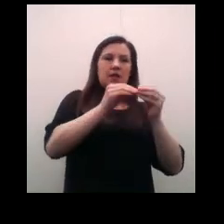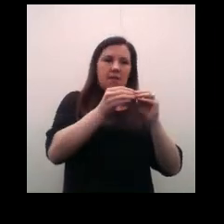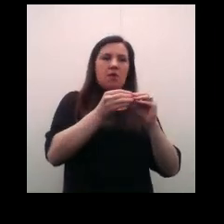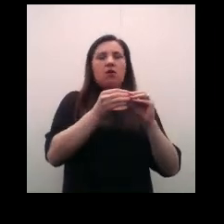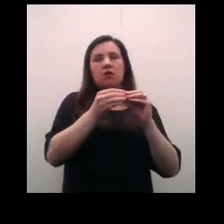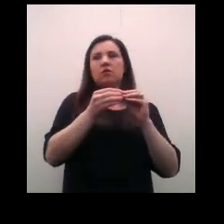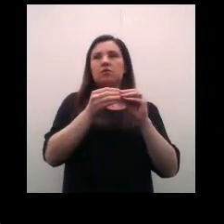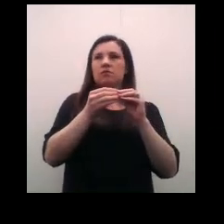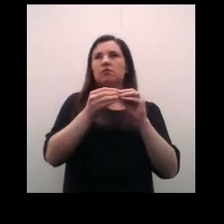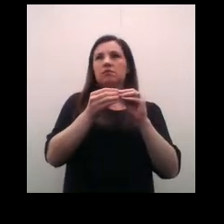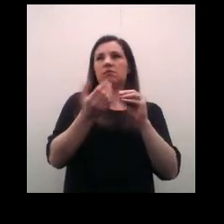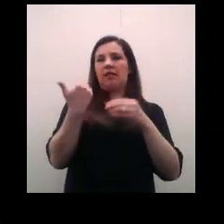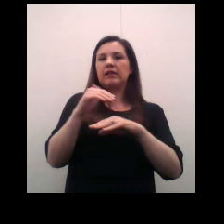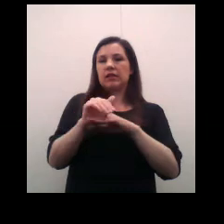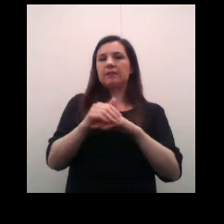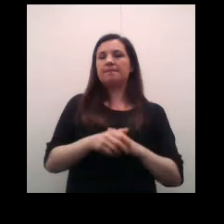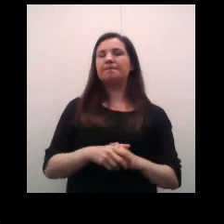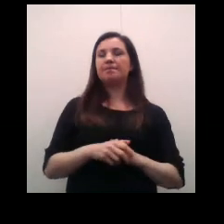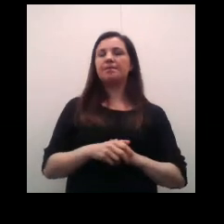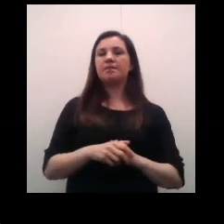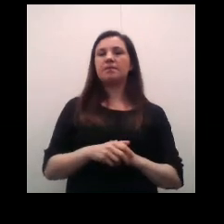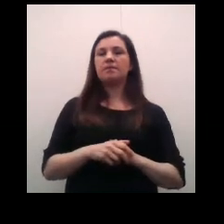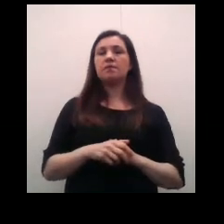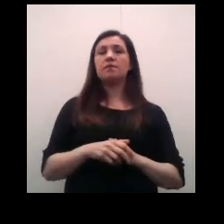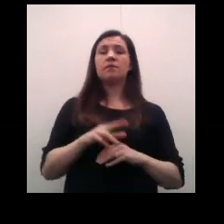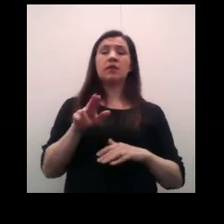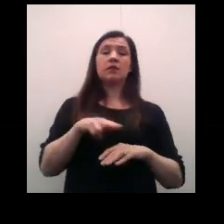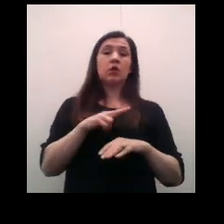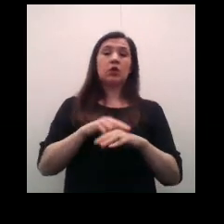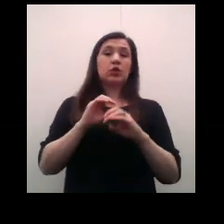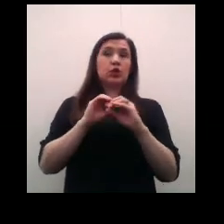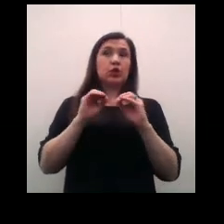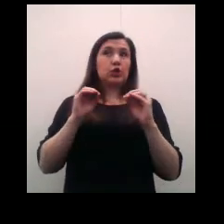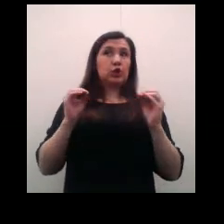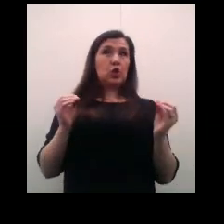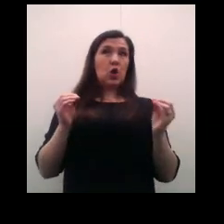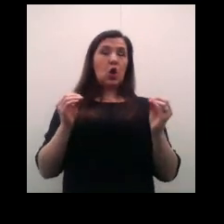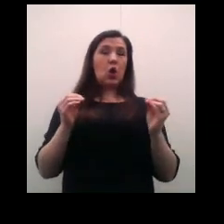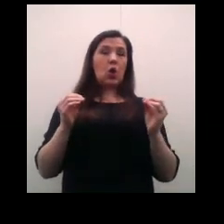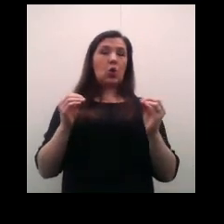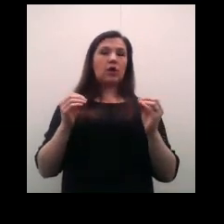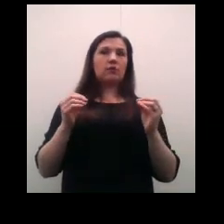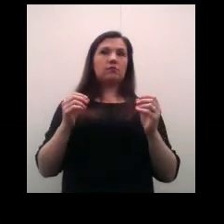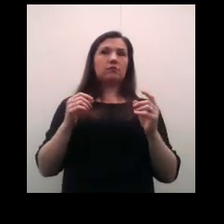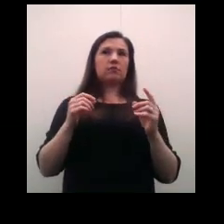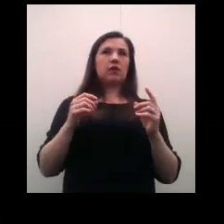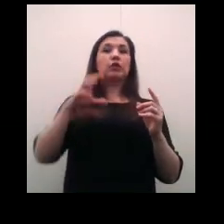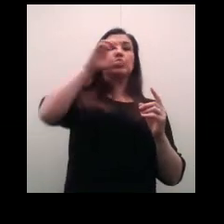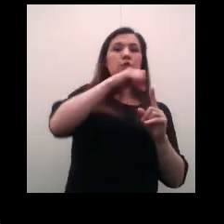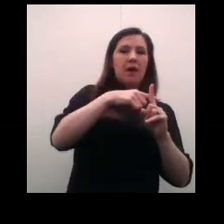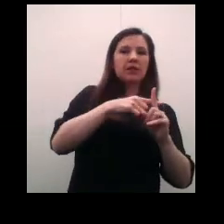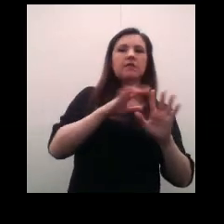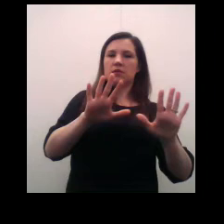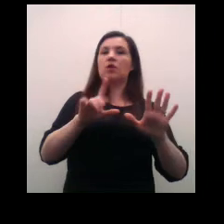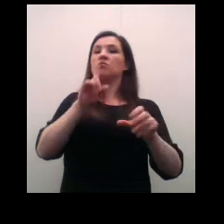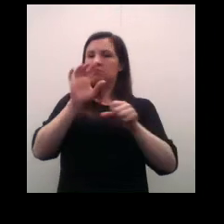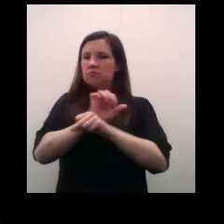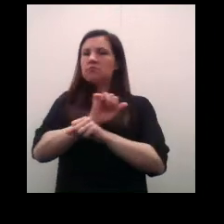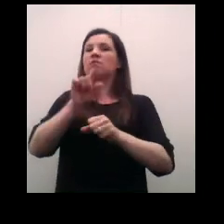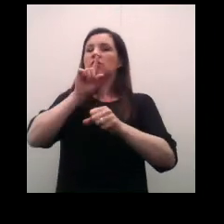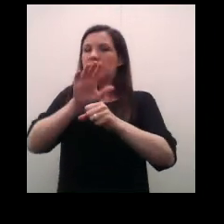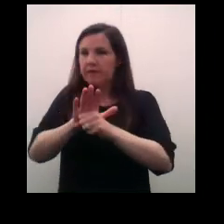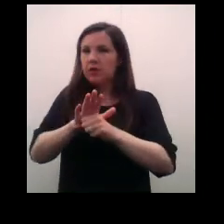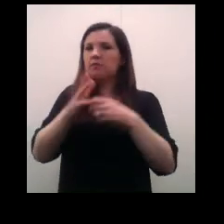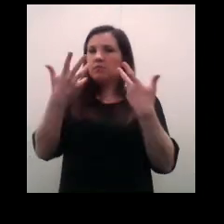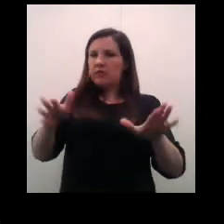on last night. There are, of course, no presumed positive cases. These are all confirmed cases, or actually we have a